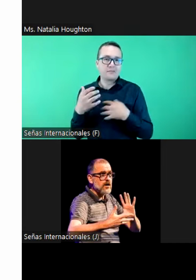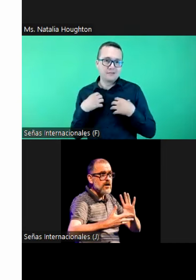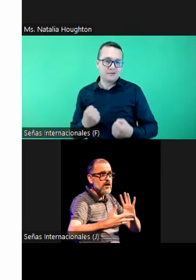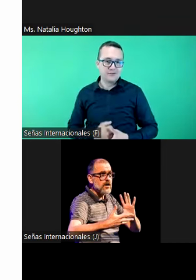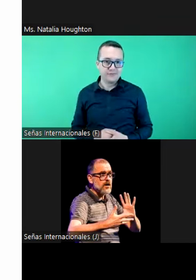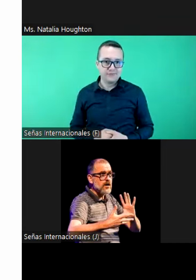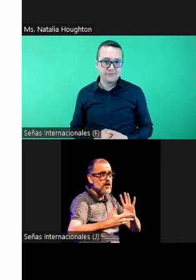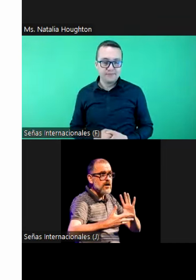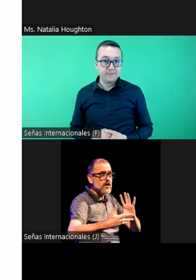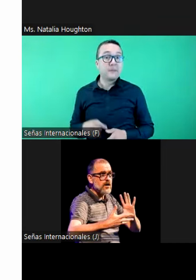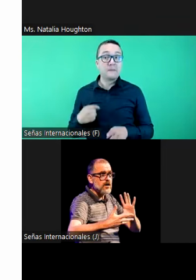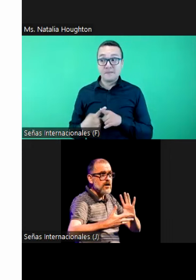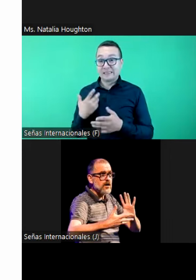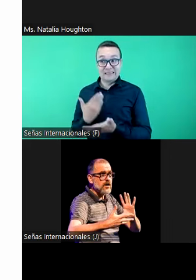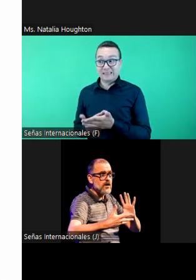even